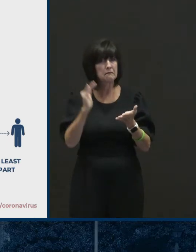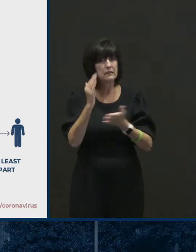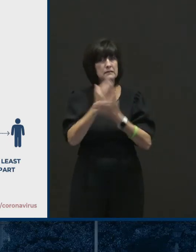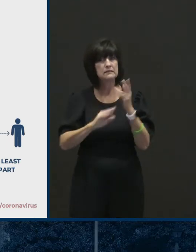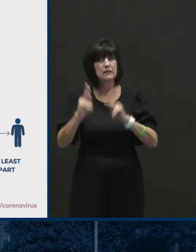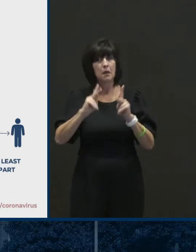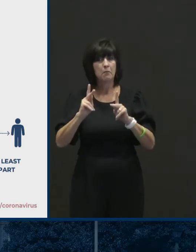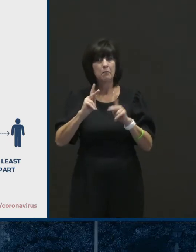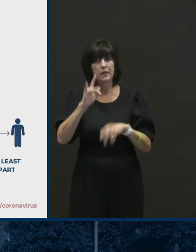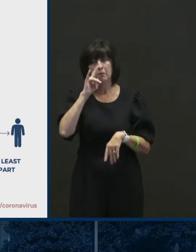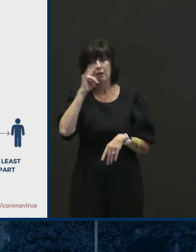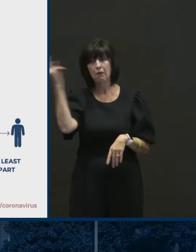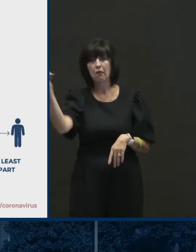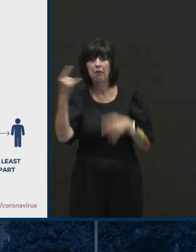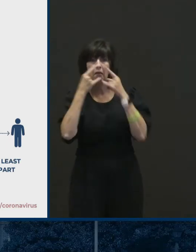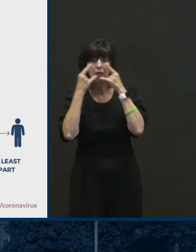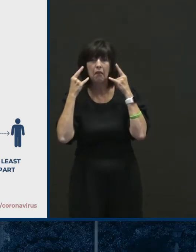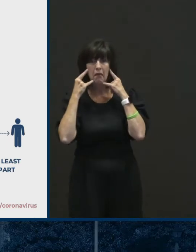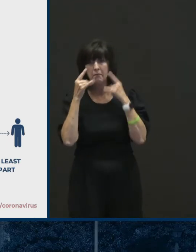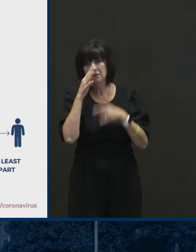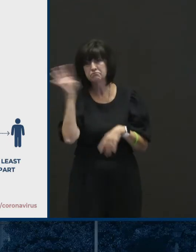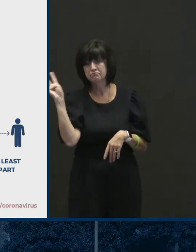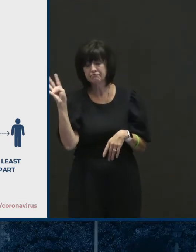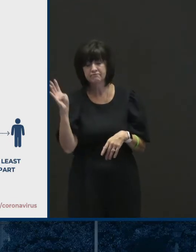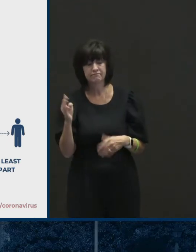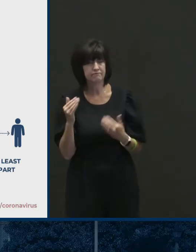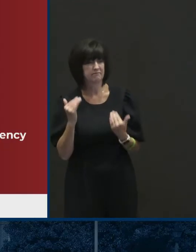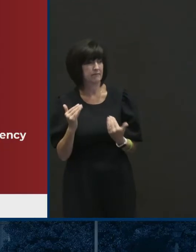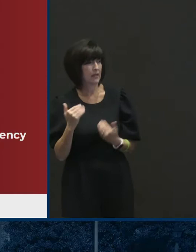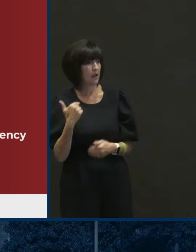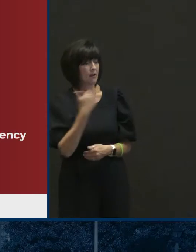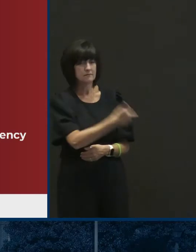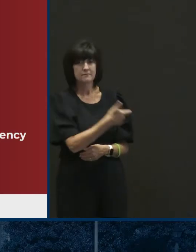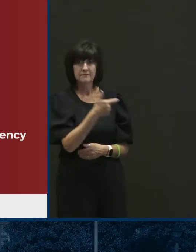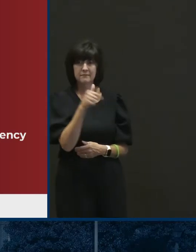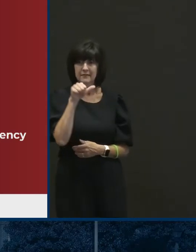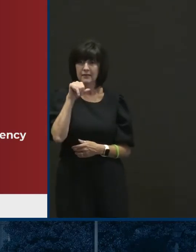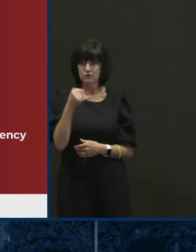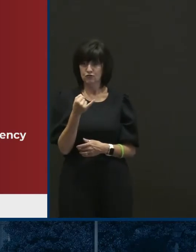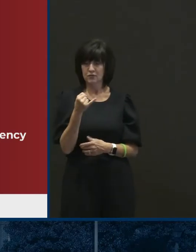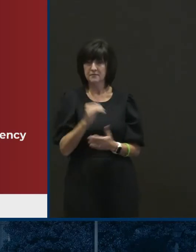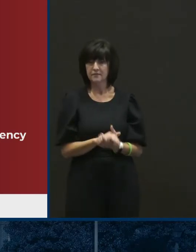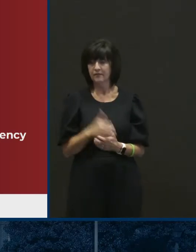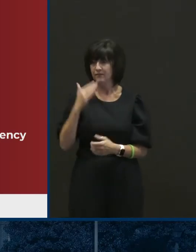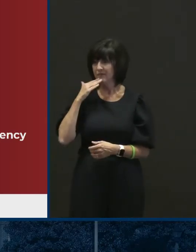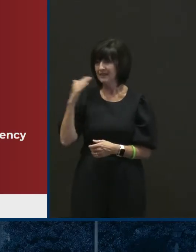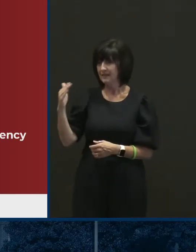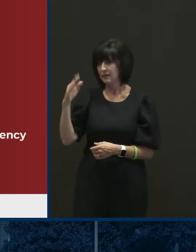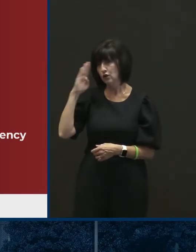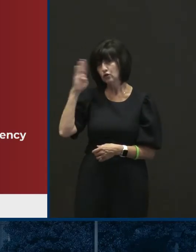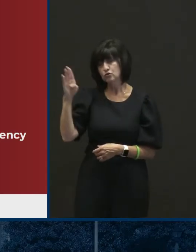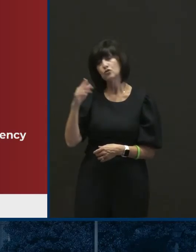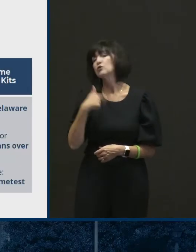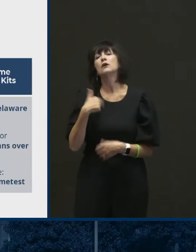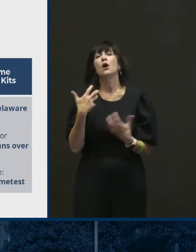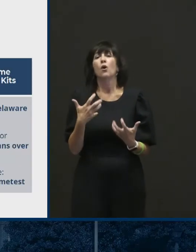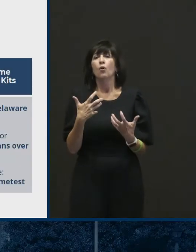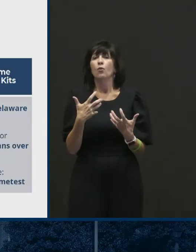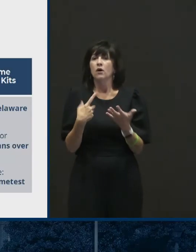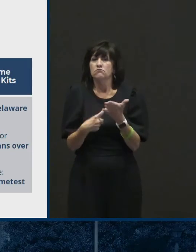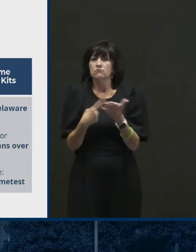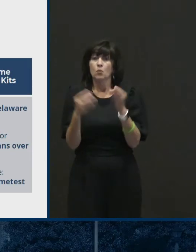at 19802. AJ. Thank you, sir. So talk about a little bit more about testing today. I think